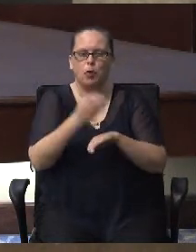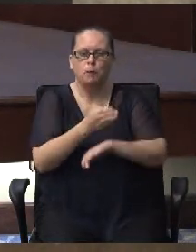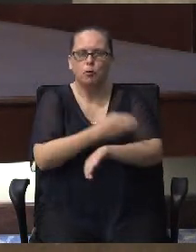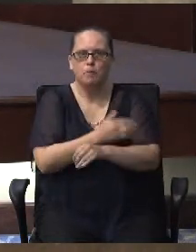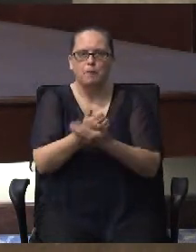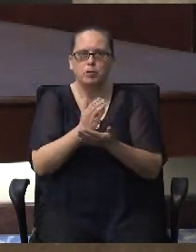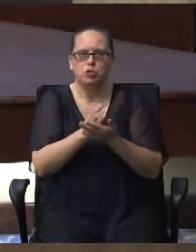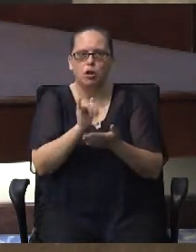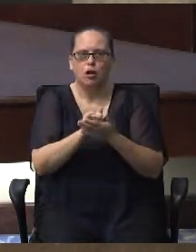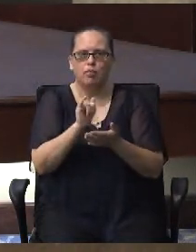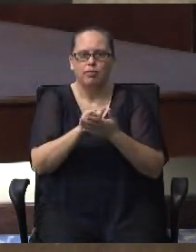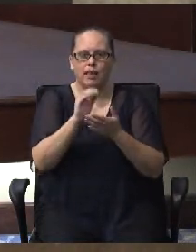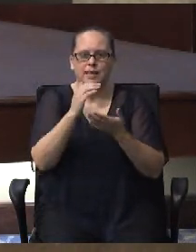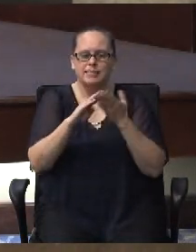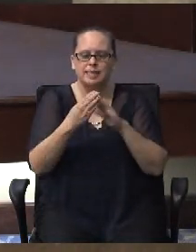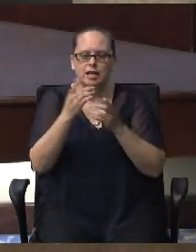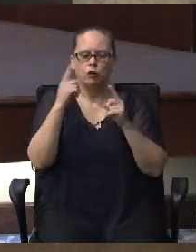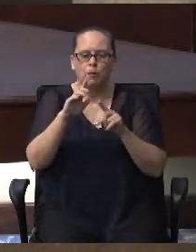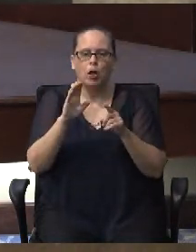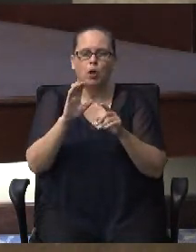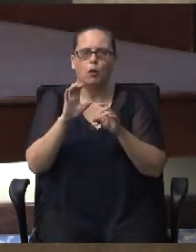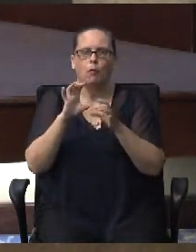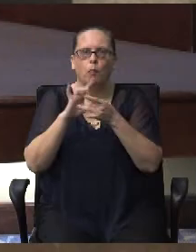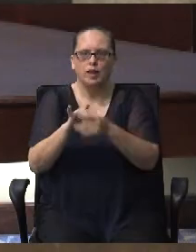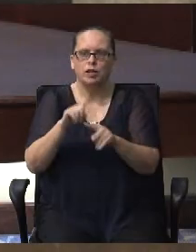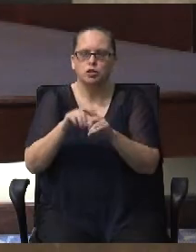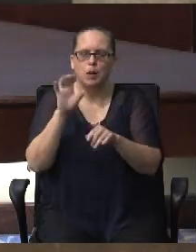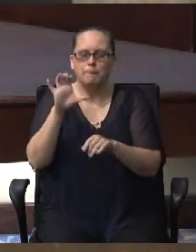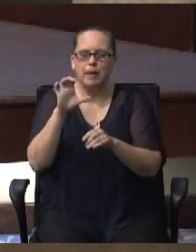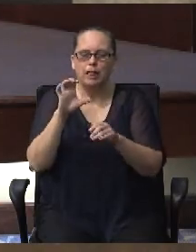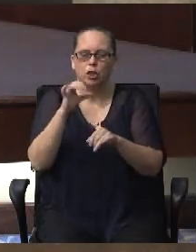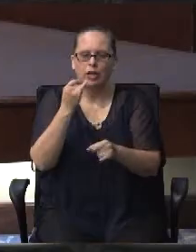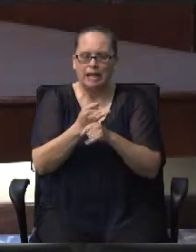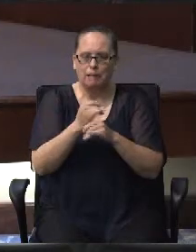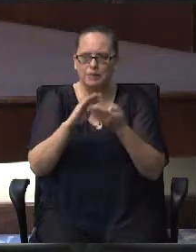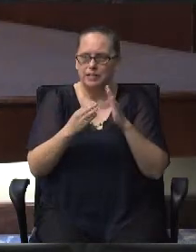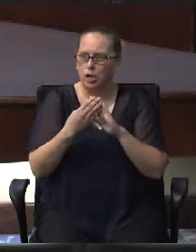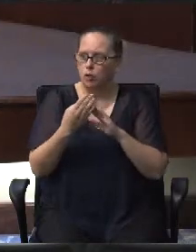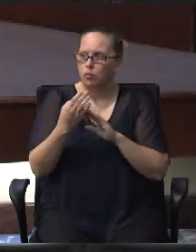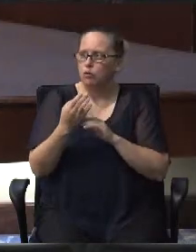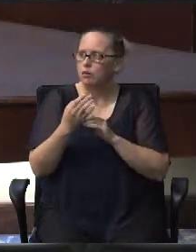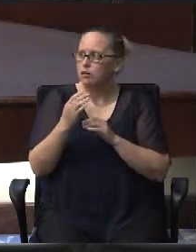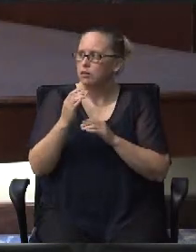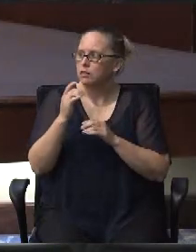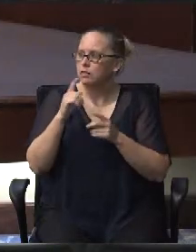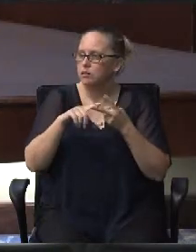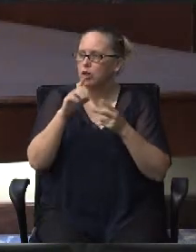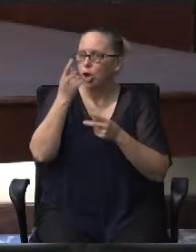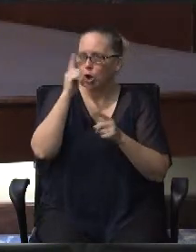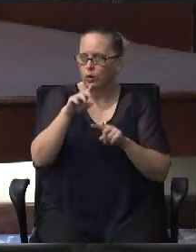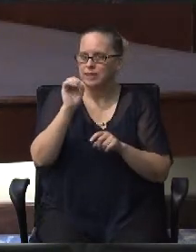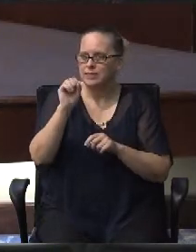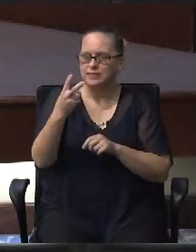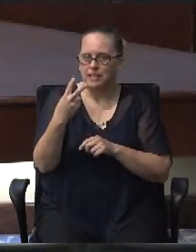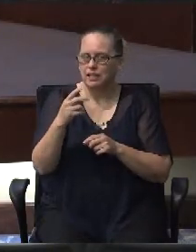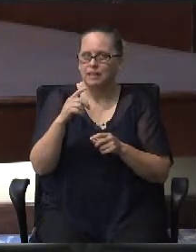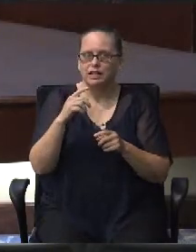provide for the city's agreement regarding Baylor Campus Town. Is there a motion? So move. Second. Any